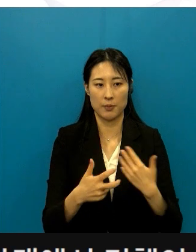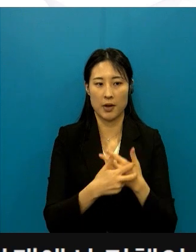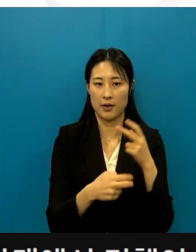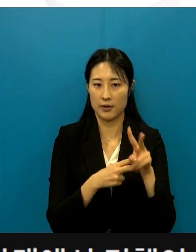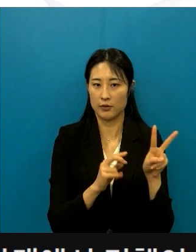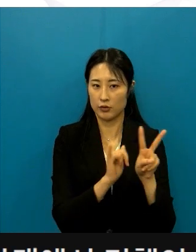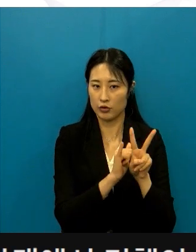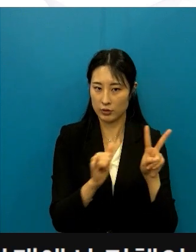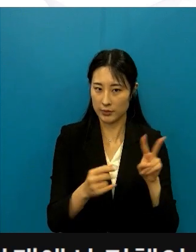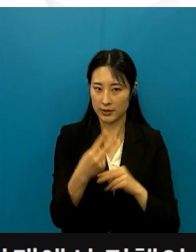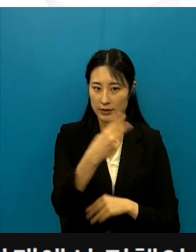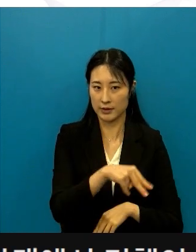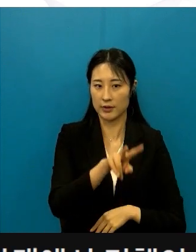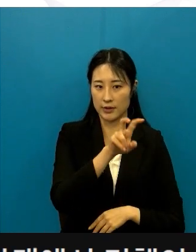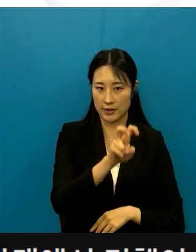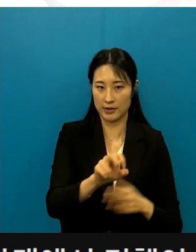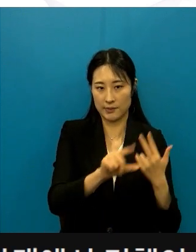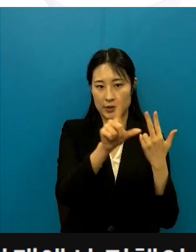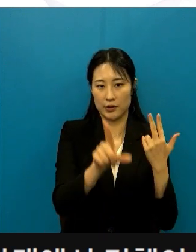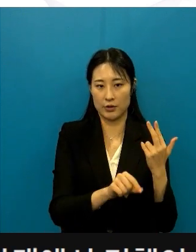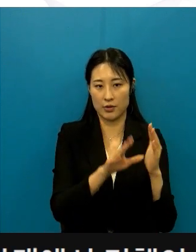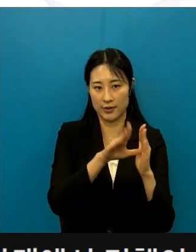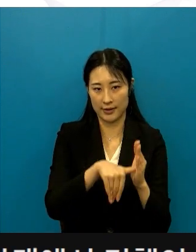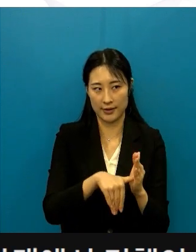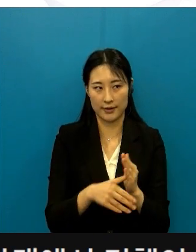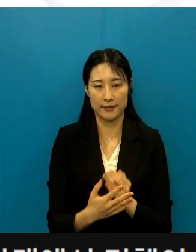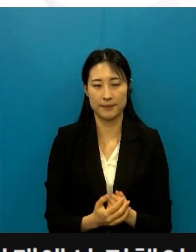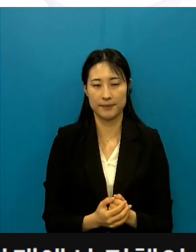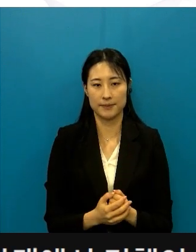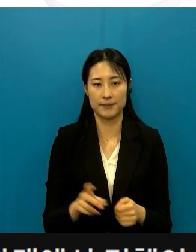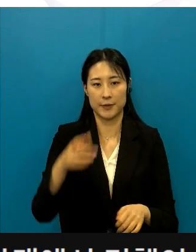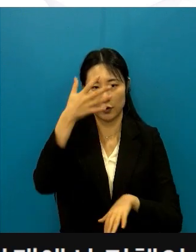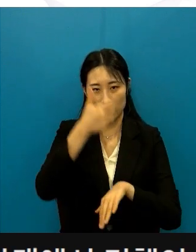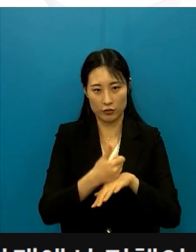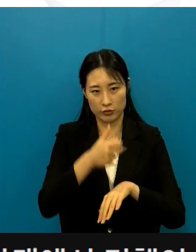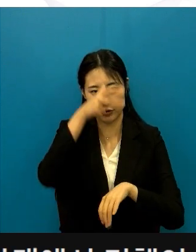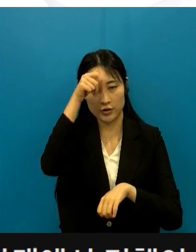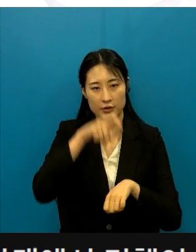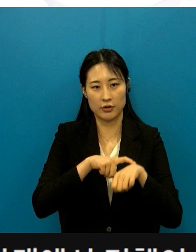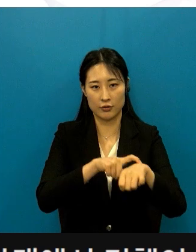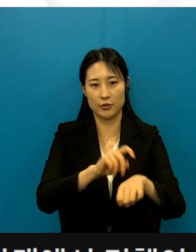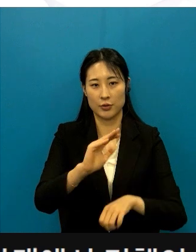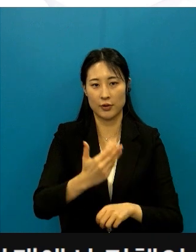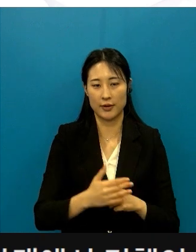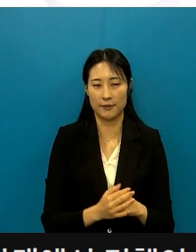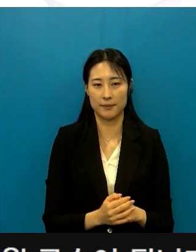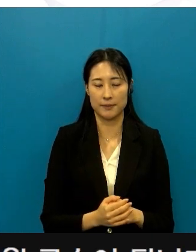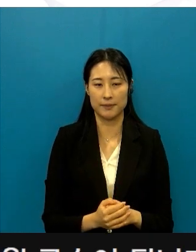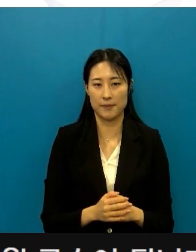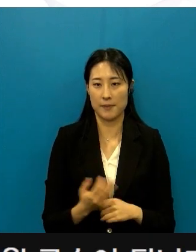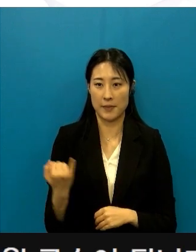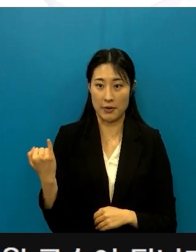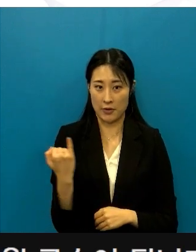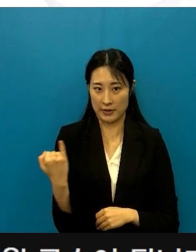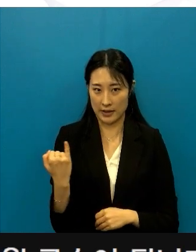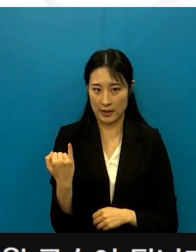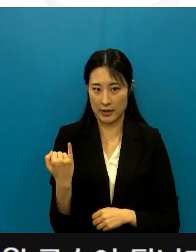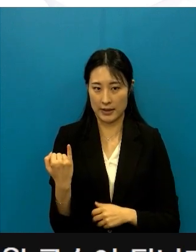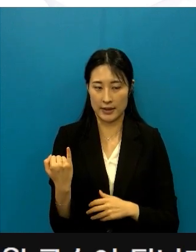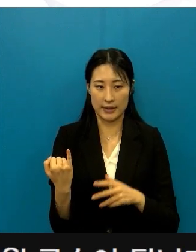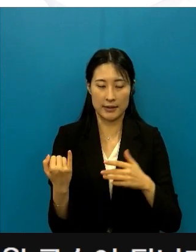murder. H and the two doctors did not know each other. The doctor